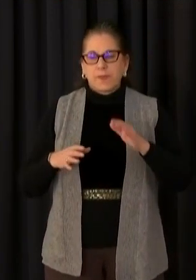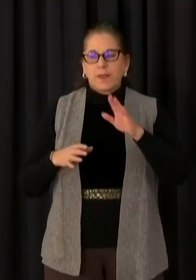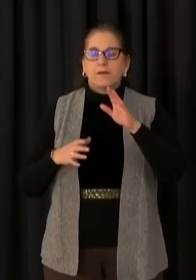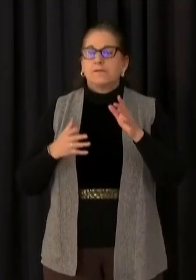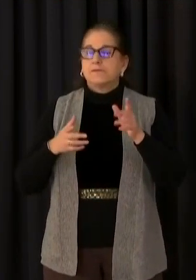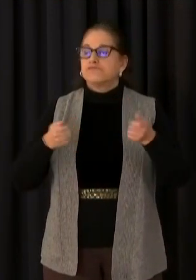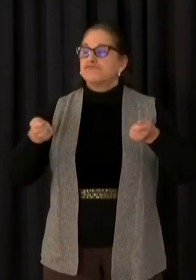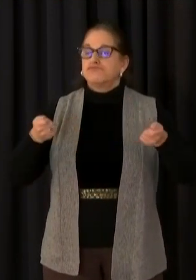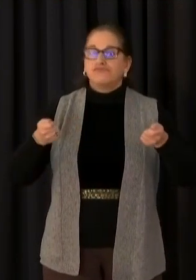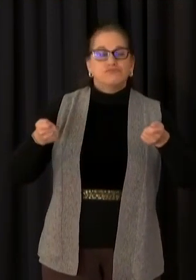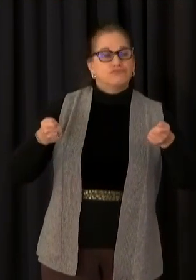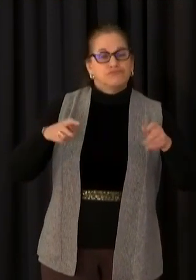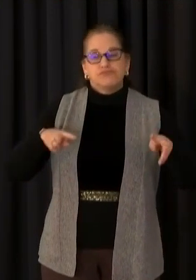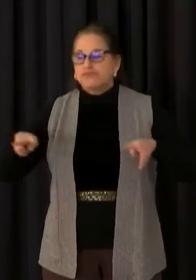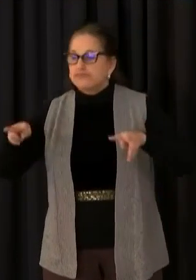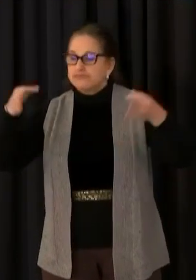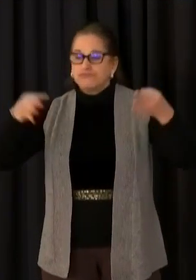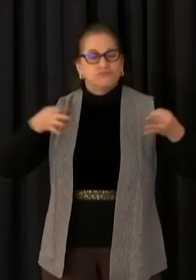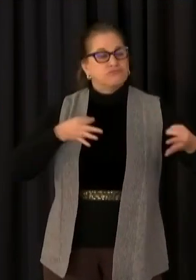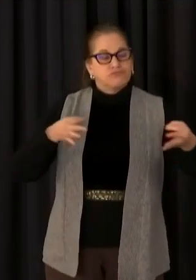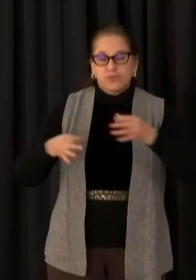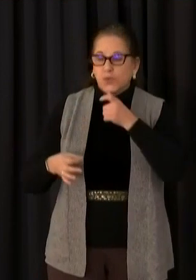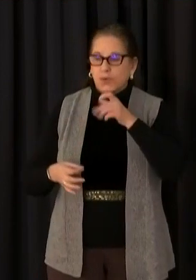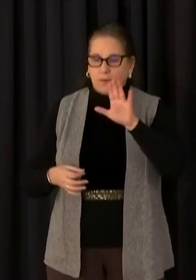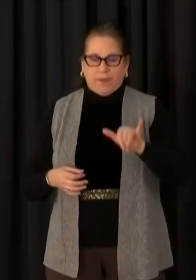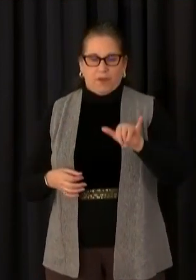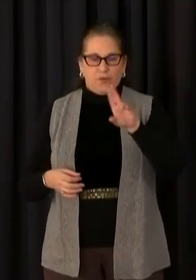Service. And as we will,